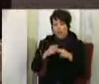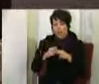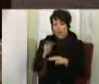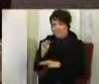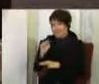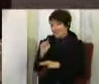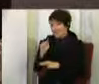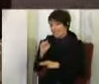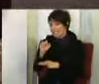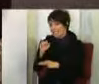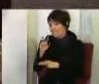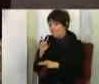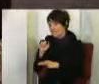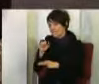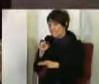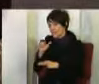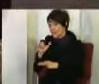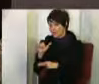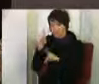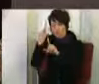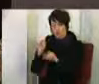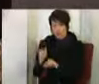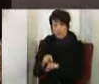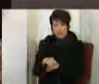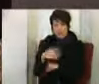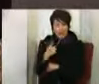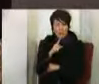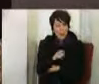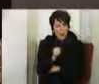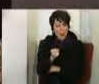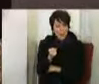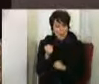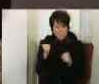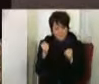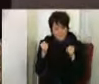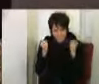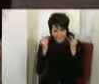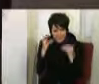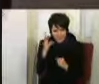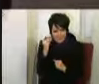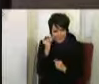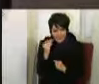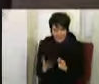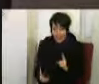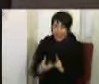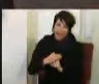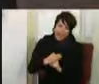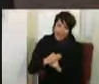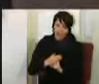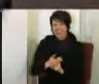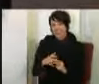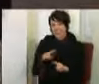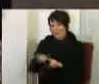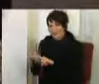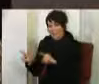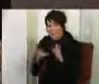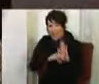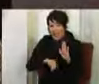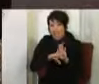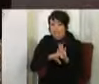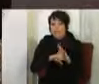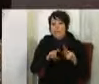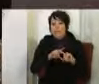a tradition in many of us, and I'm sure many of you played Nativity characters when you were younger, but the Nativity story when Joseph is the one that